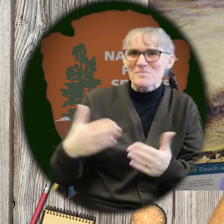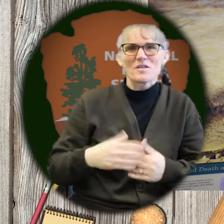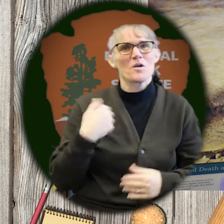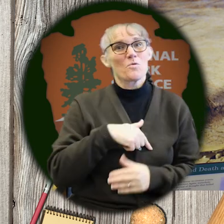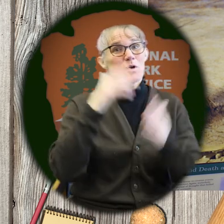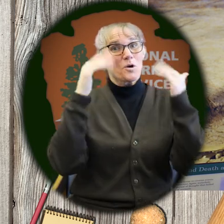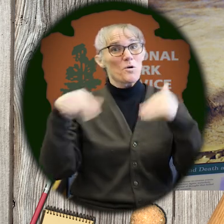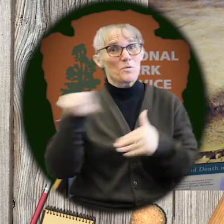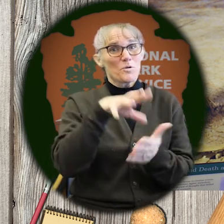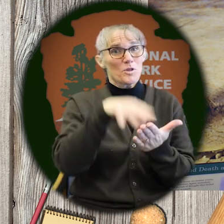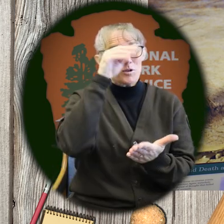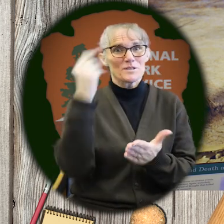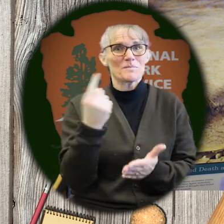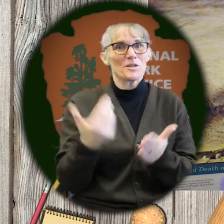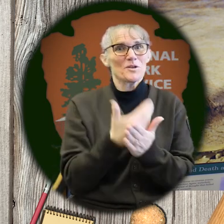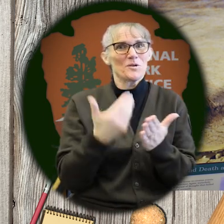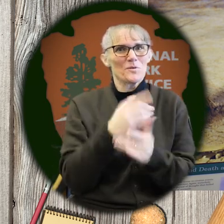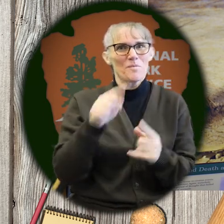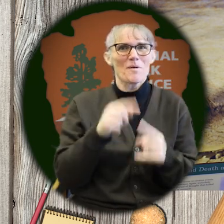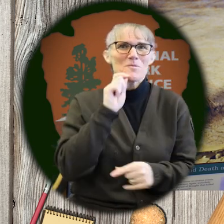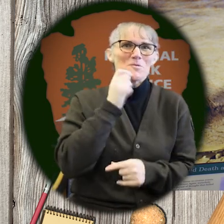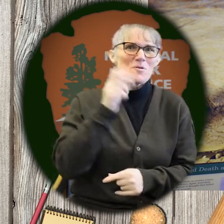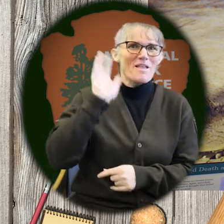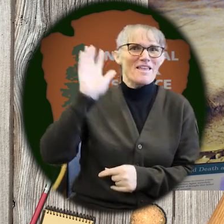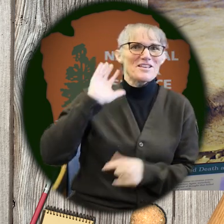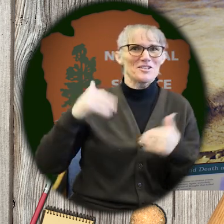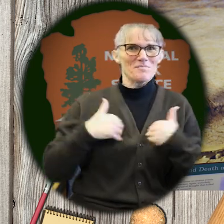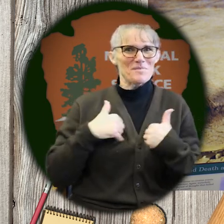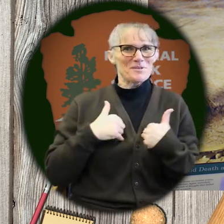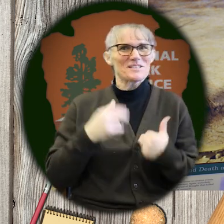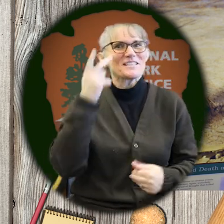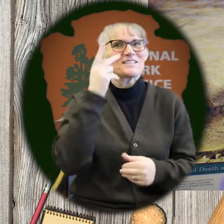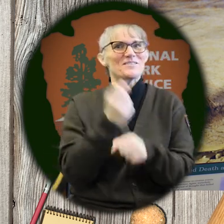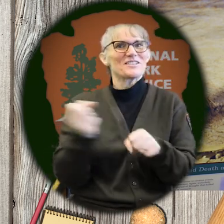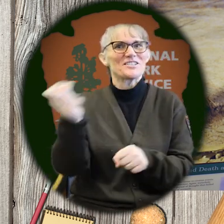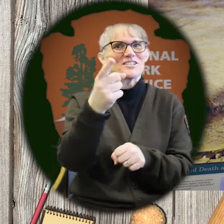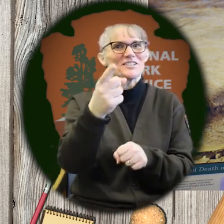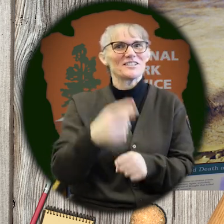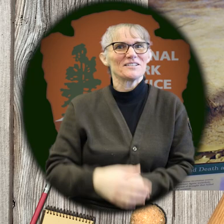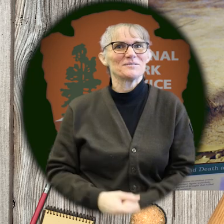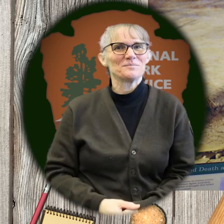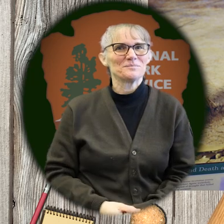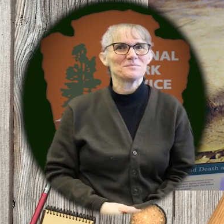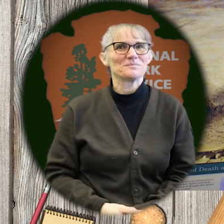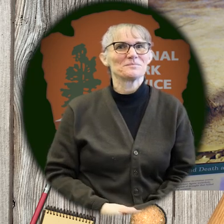We hope you learned something new about these cool ancient mammals. See you next year.